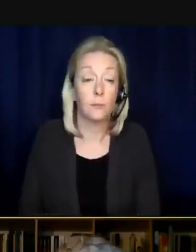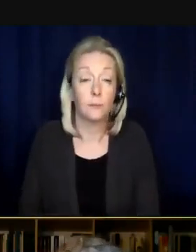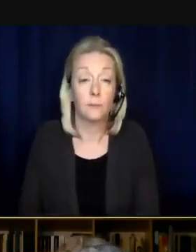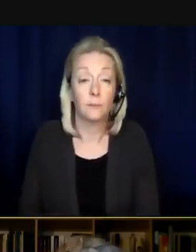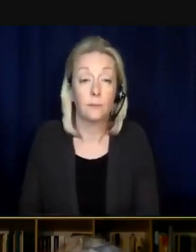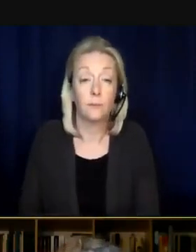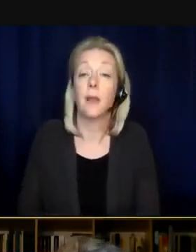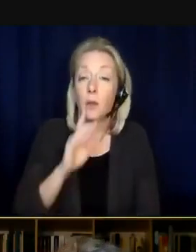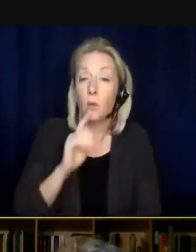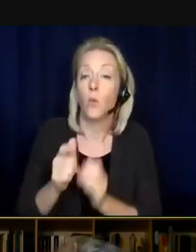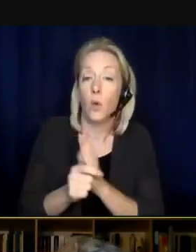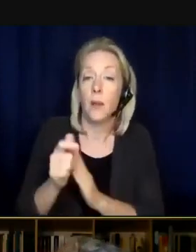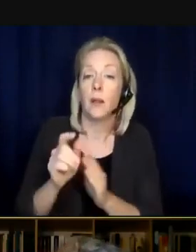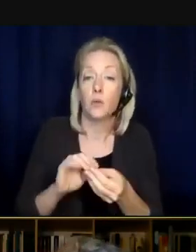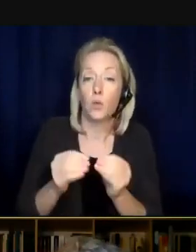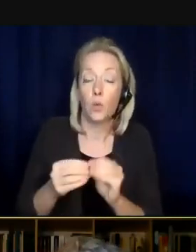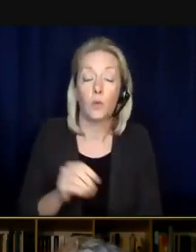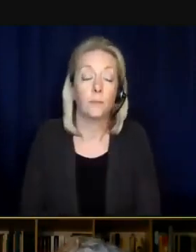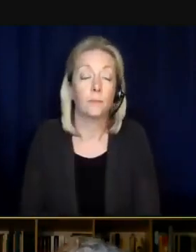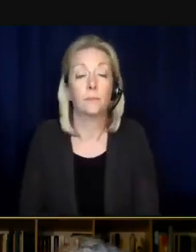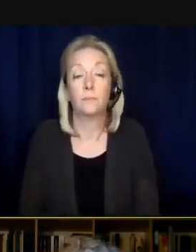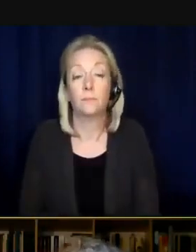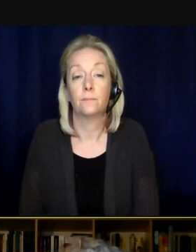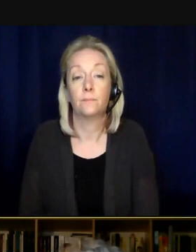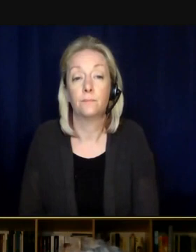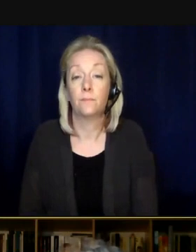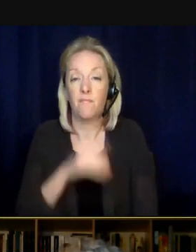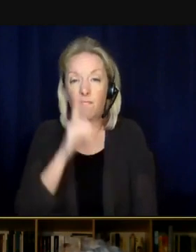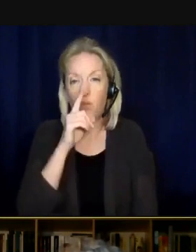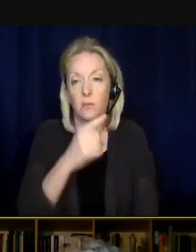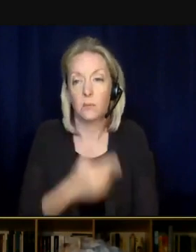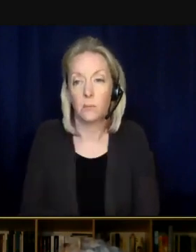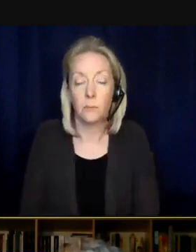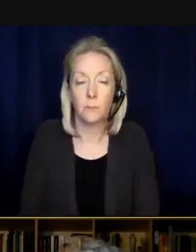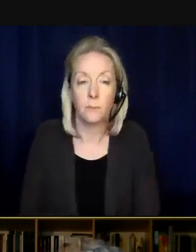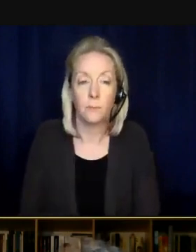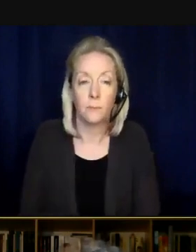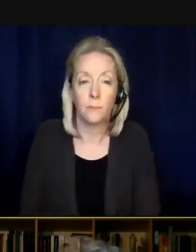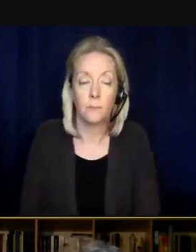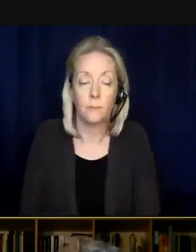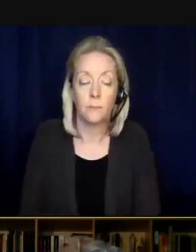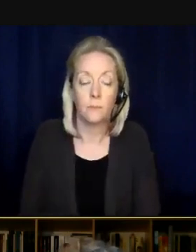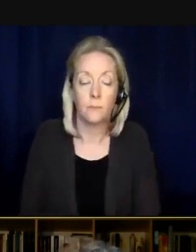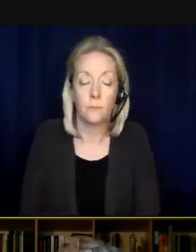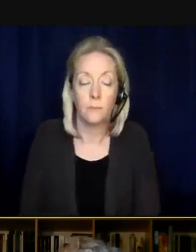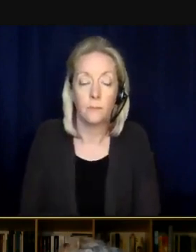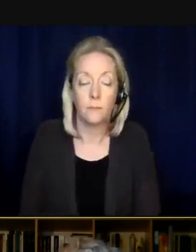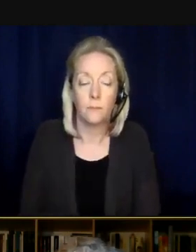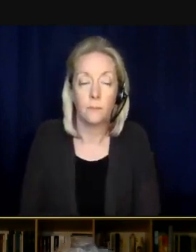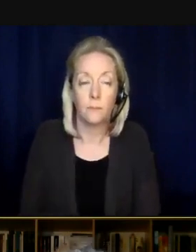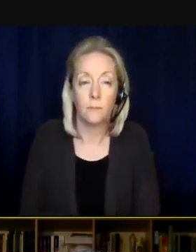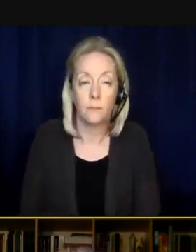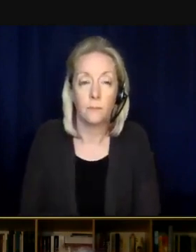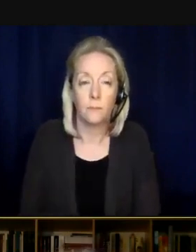will score automatically for us. So since this is a false statement, we'll put false.